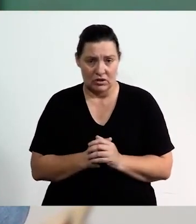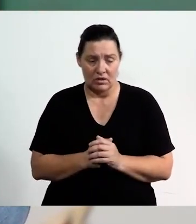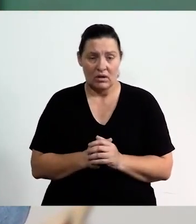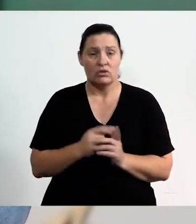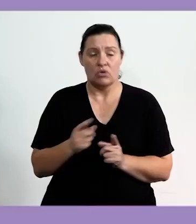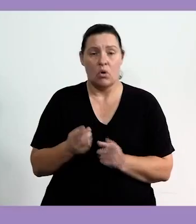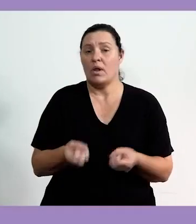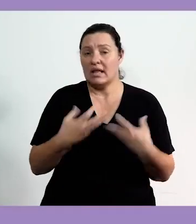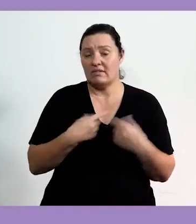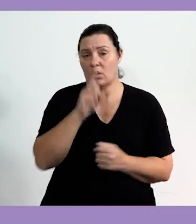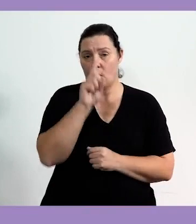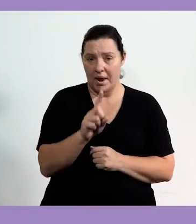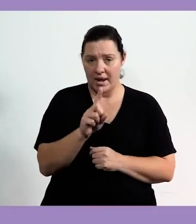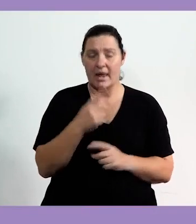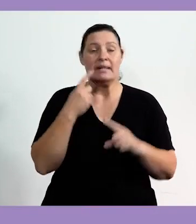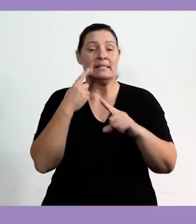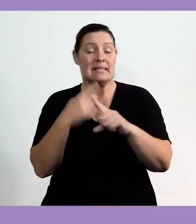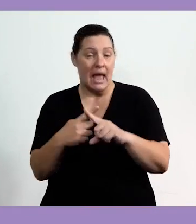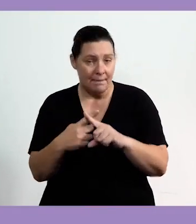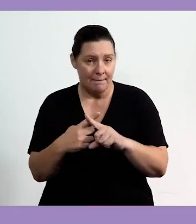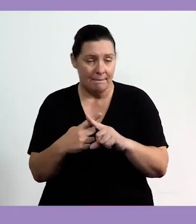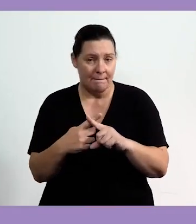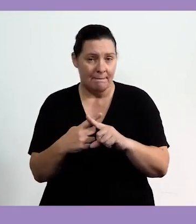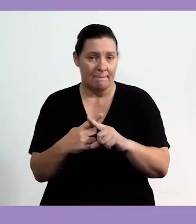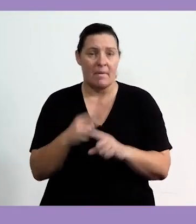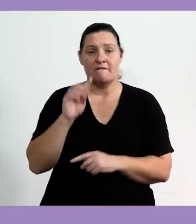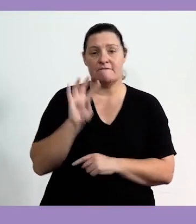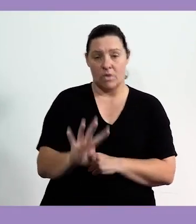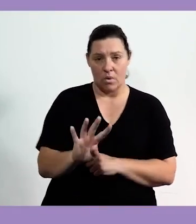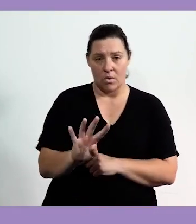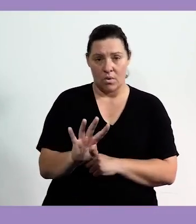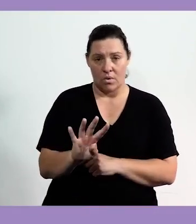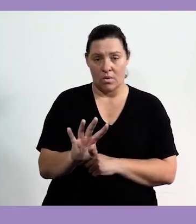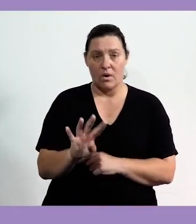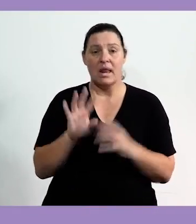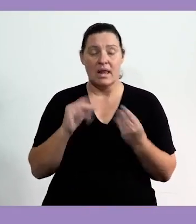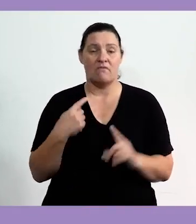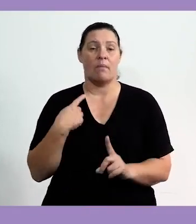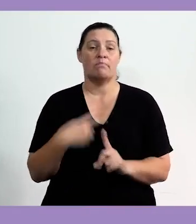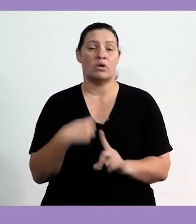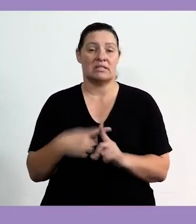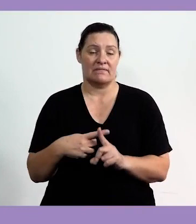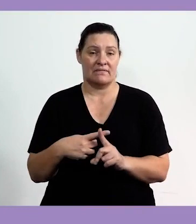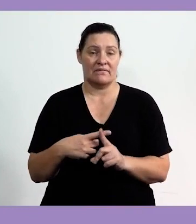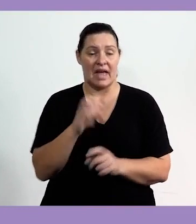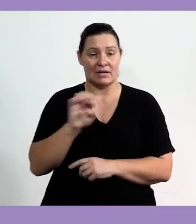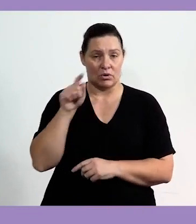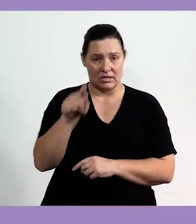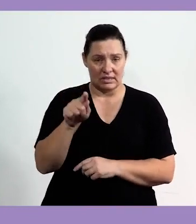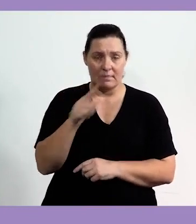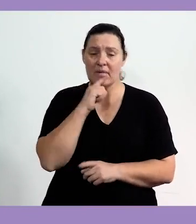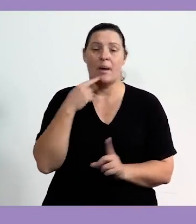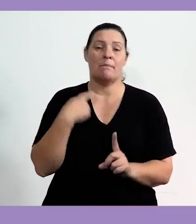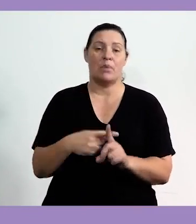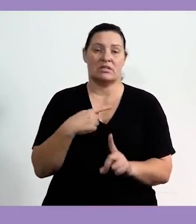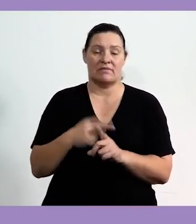there already. So this is going to give us 1 multiplied by 4. Now we have a positive